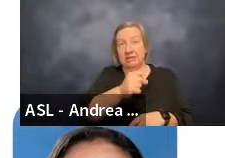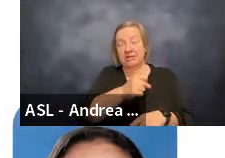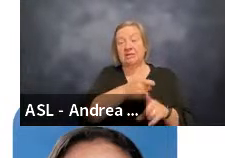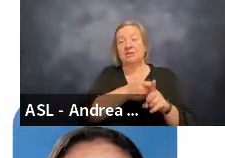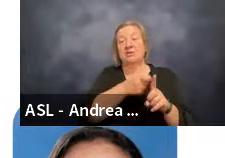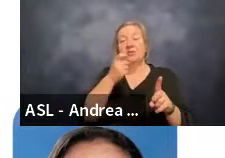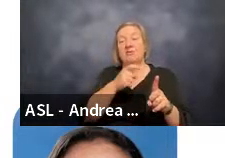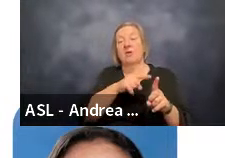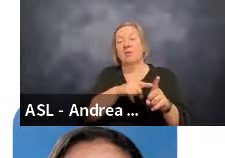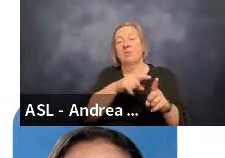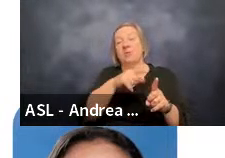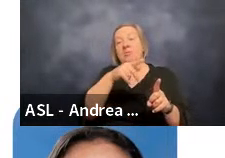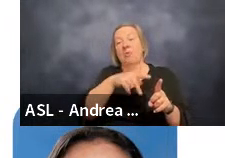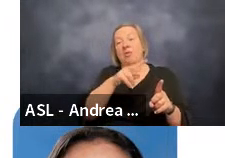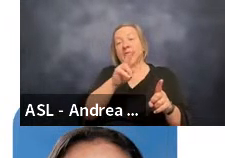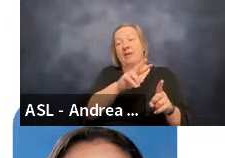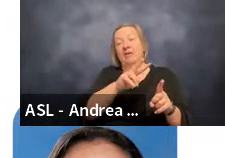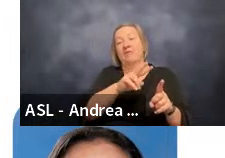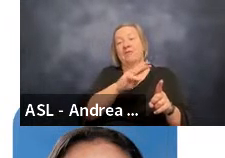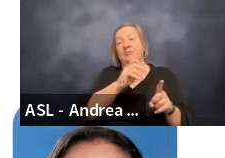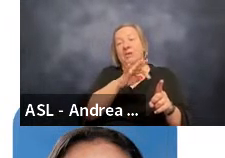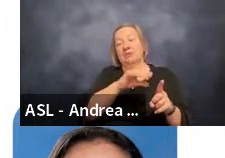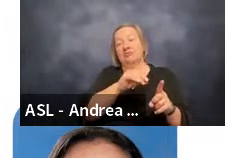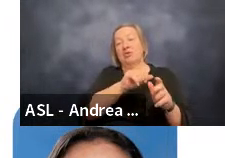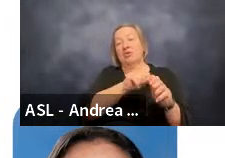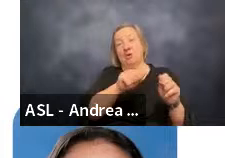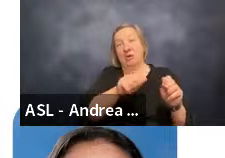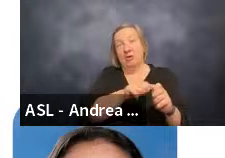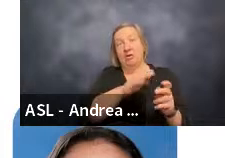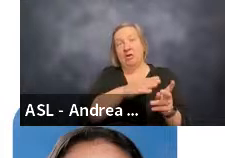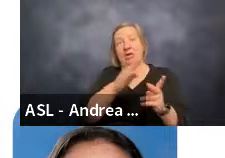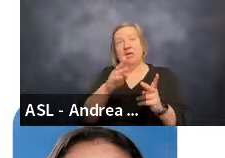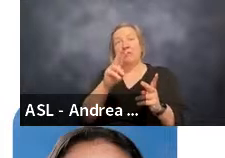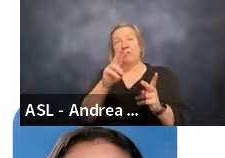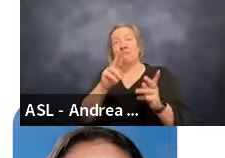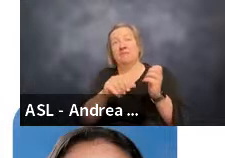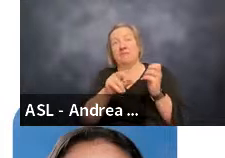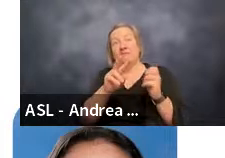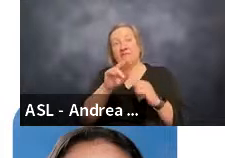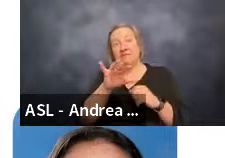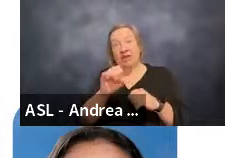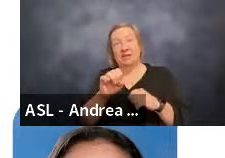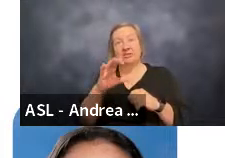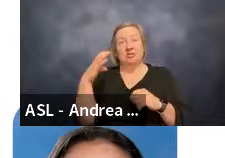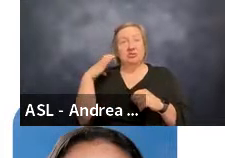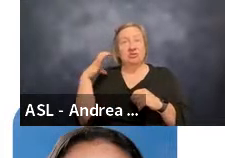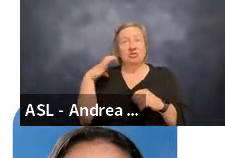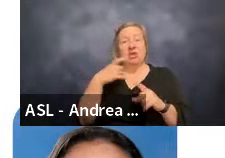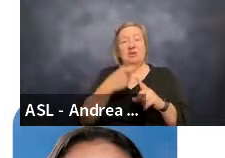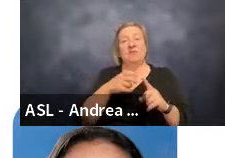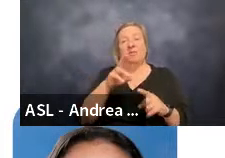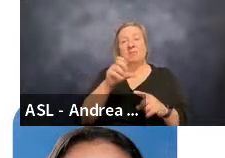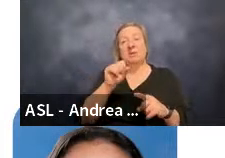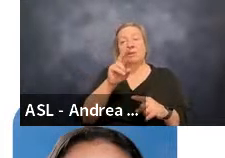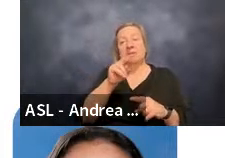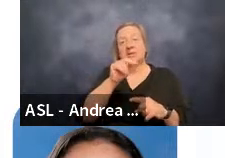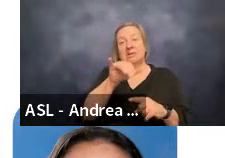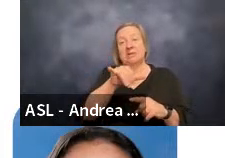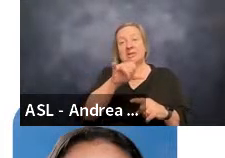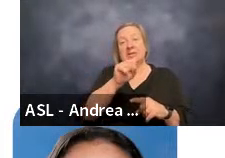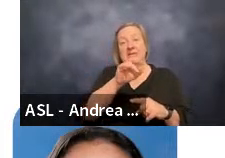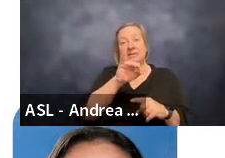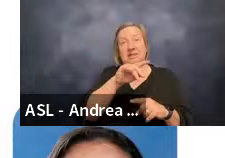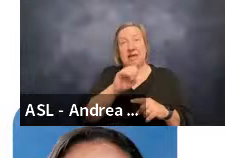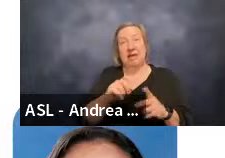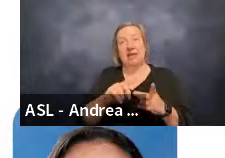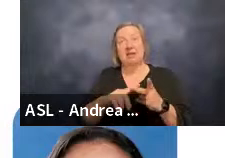the Portland-Vancouver metro region, and then Vice Chair Jim Restucci, who is from Sunnyside. On the Oregon side,